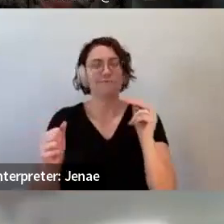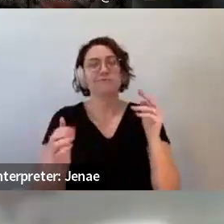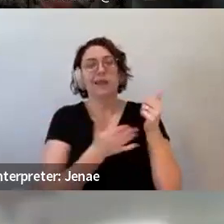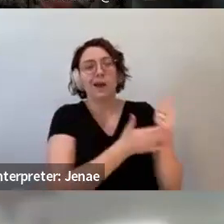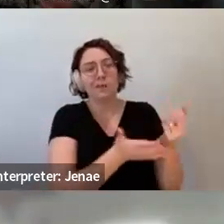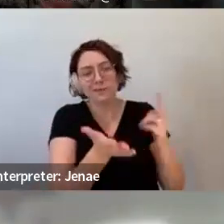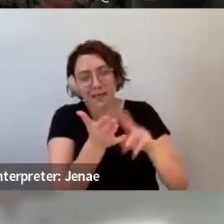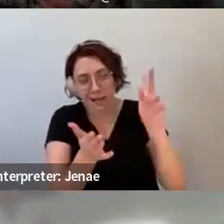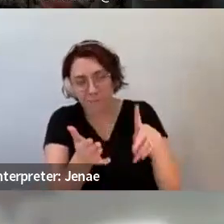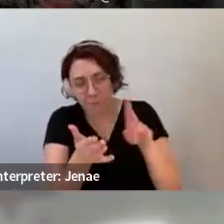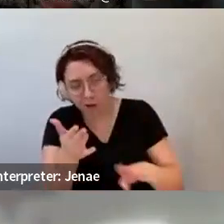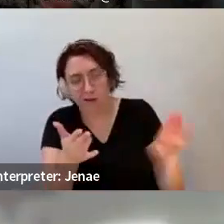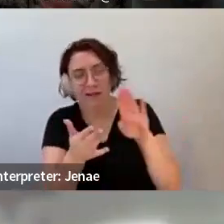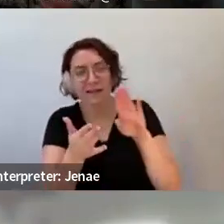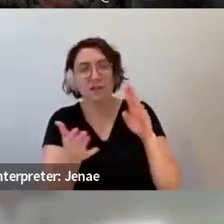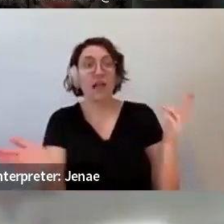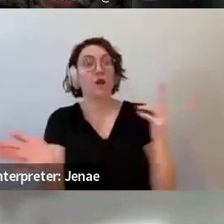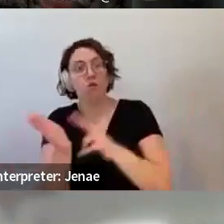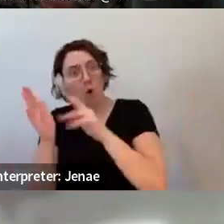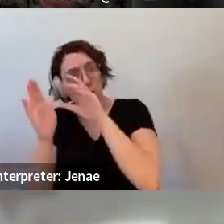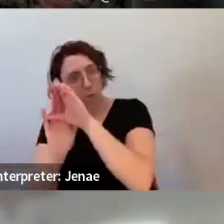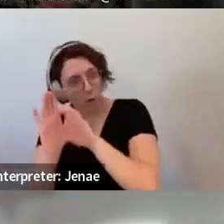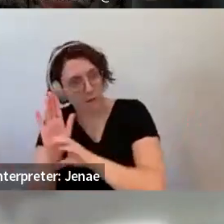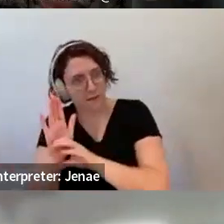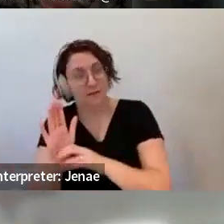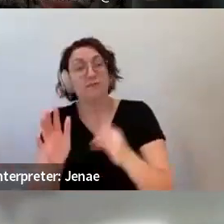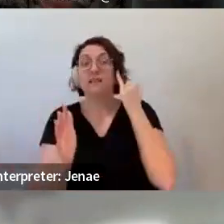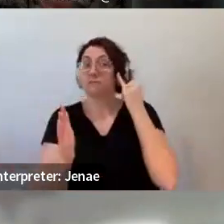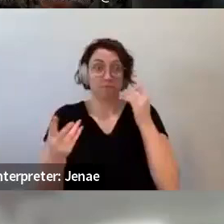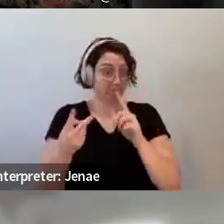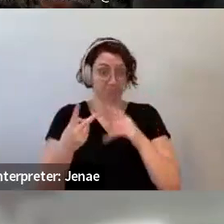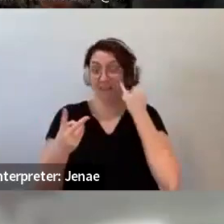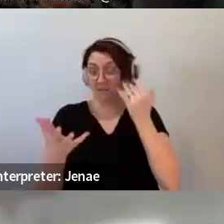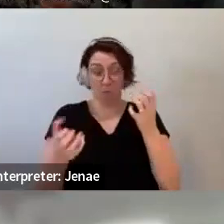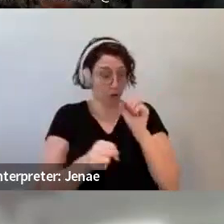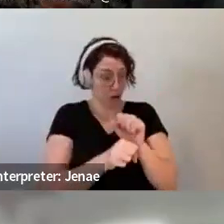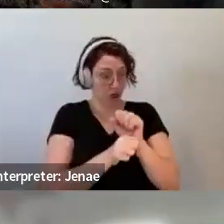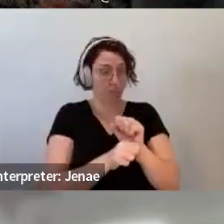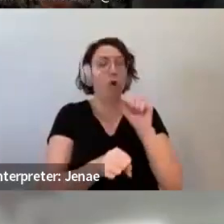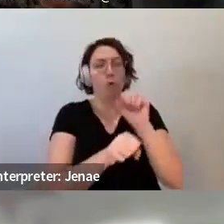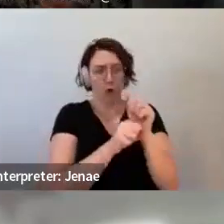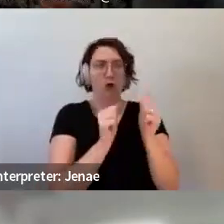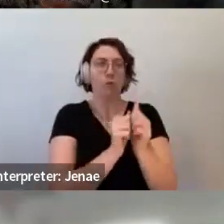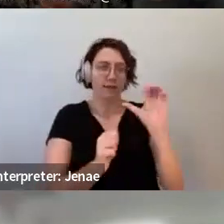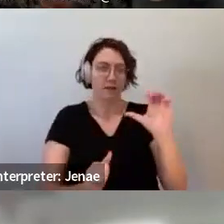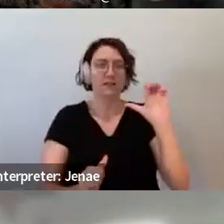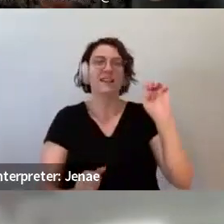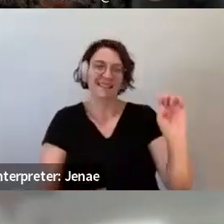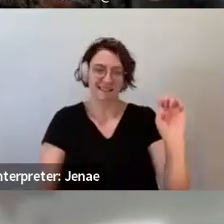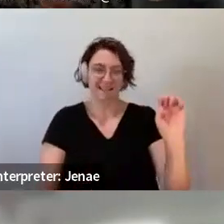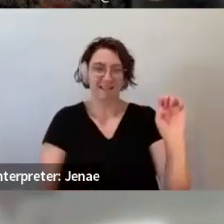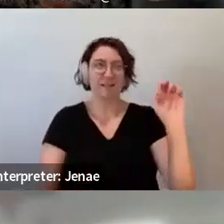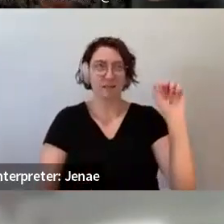in their classes. If they choose to get a job, they will work with a customized employment specialist who will help them create